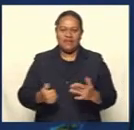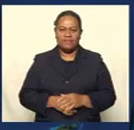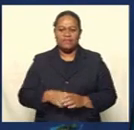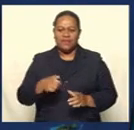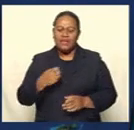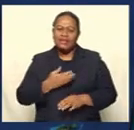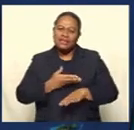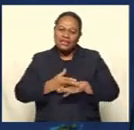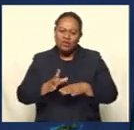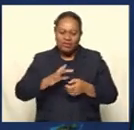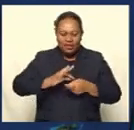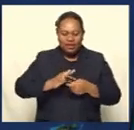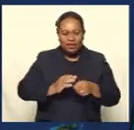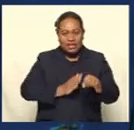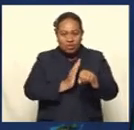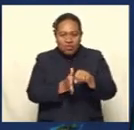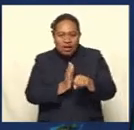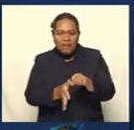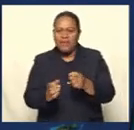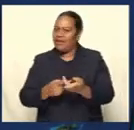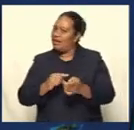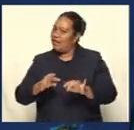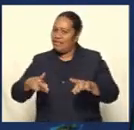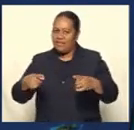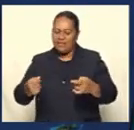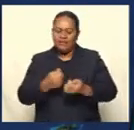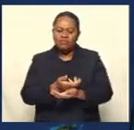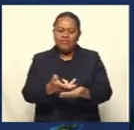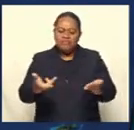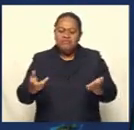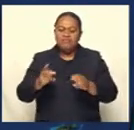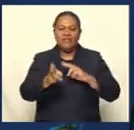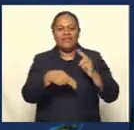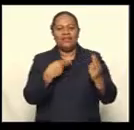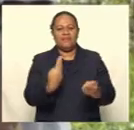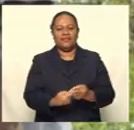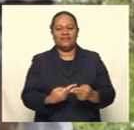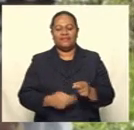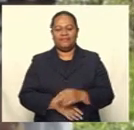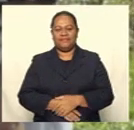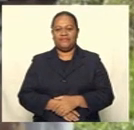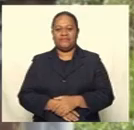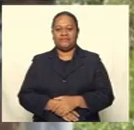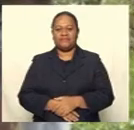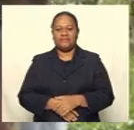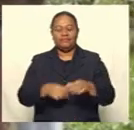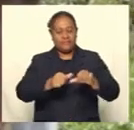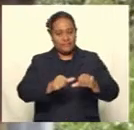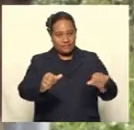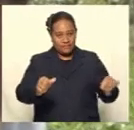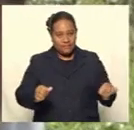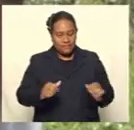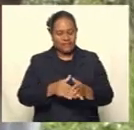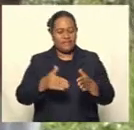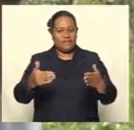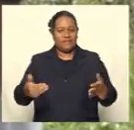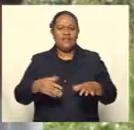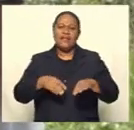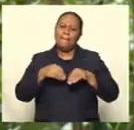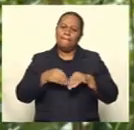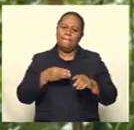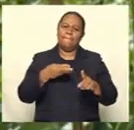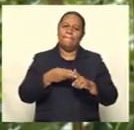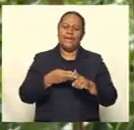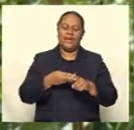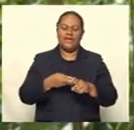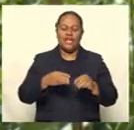cucumbers, beans and cabbage, and it's being distributed to the families. Agriculture has long been the main source of livelihood